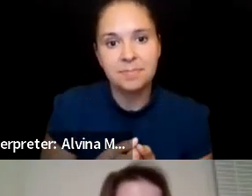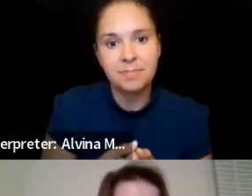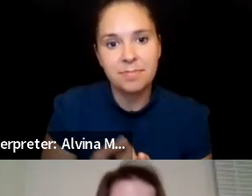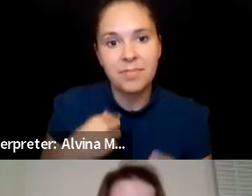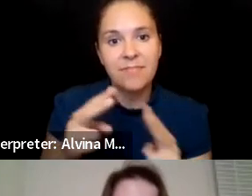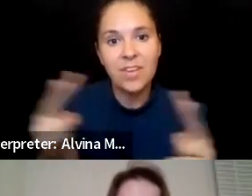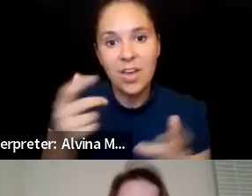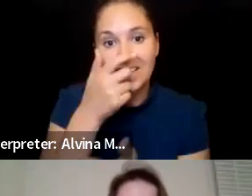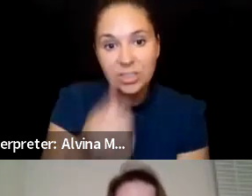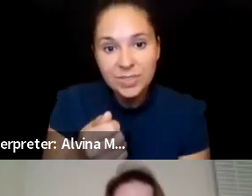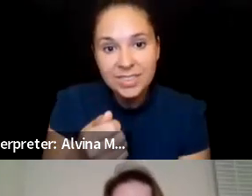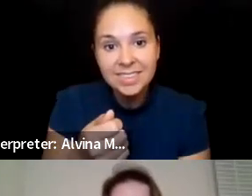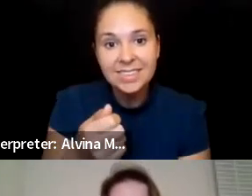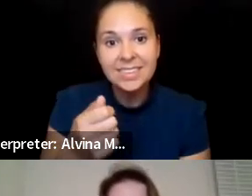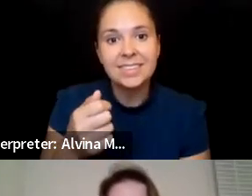in